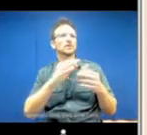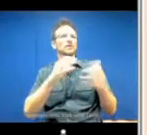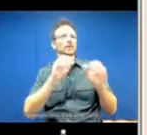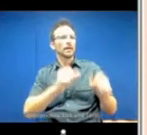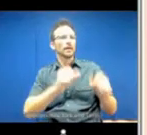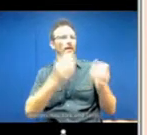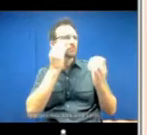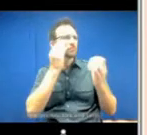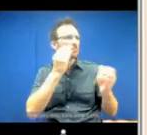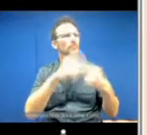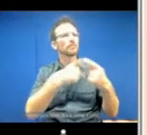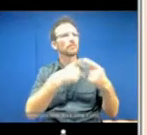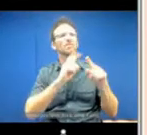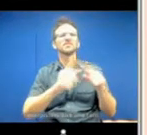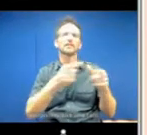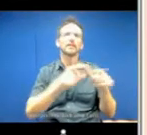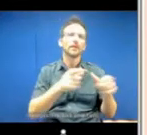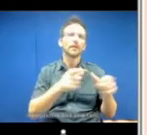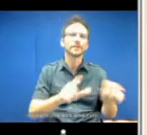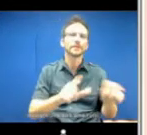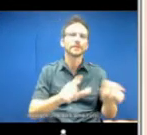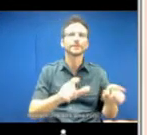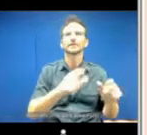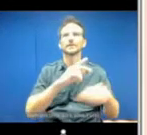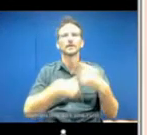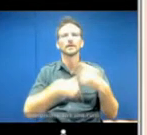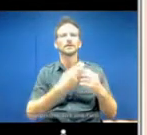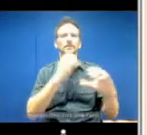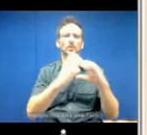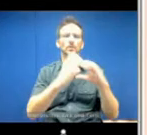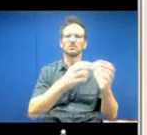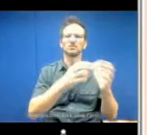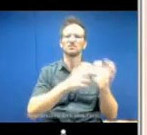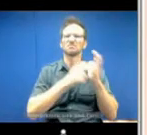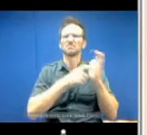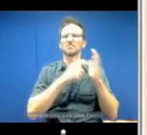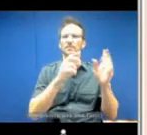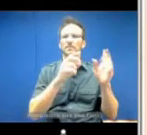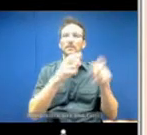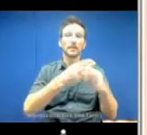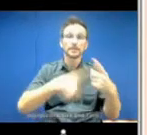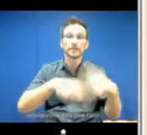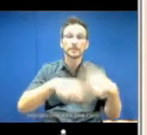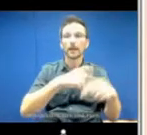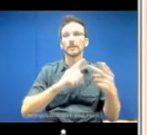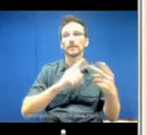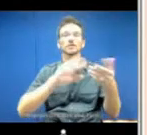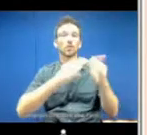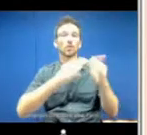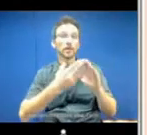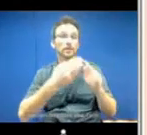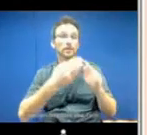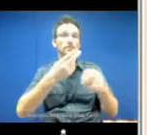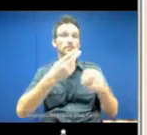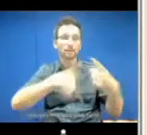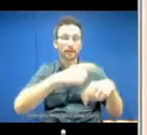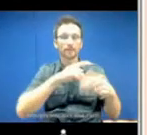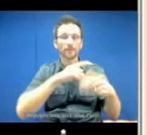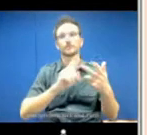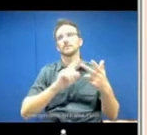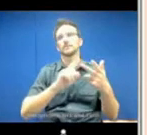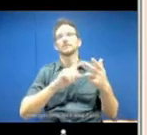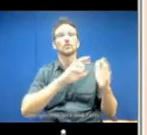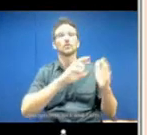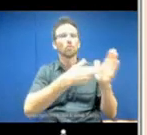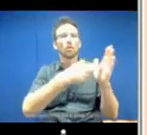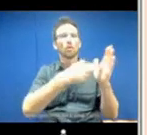locations, name signs, parties, their roles, with respect to linguistic information that may have been